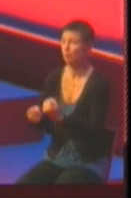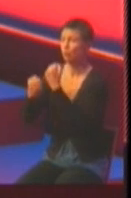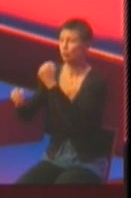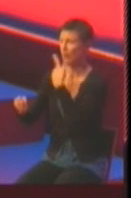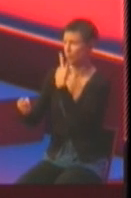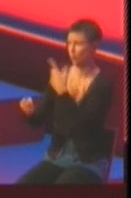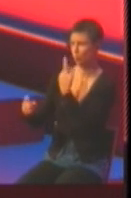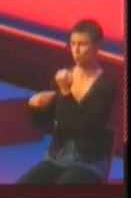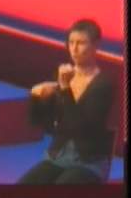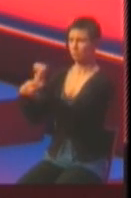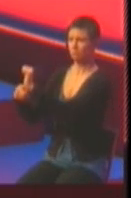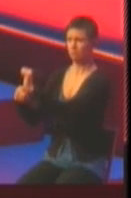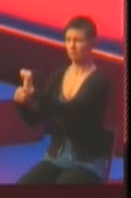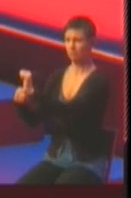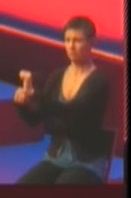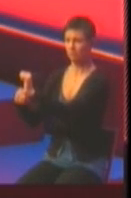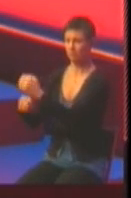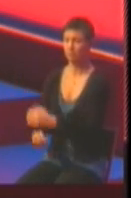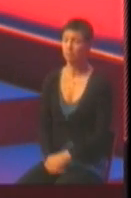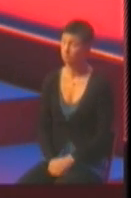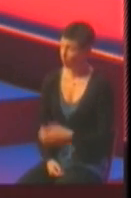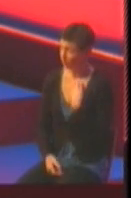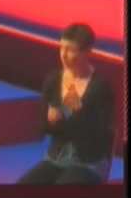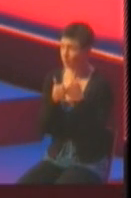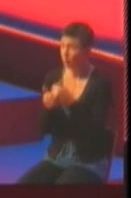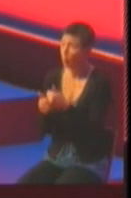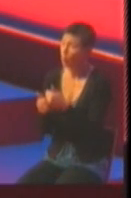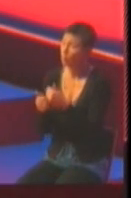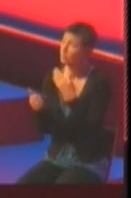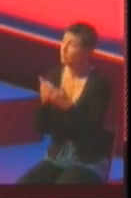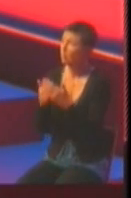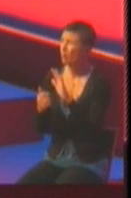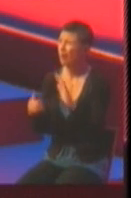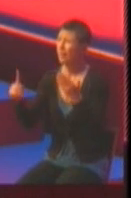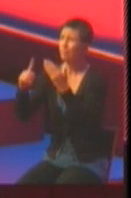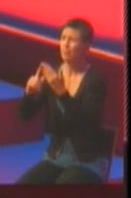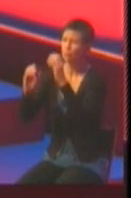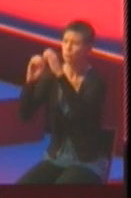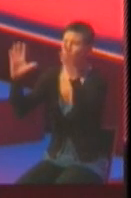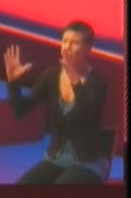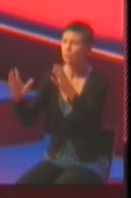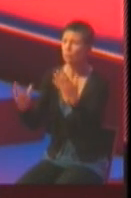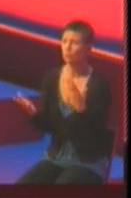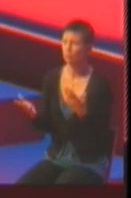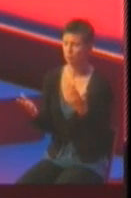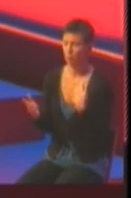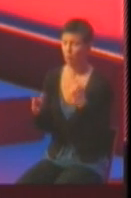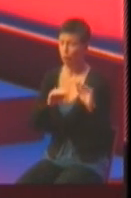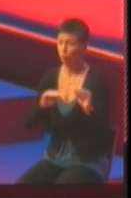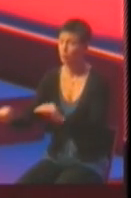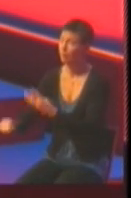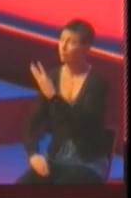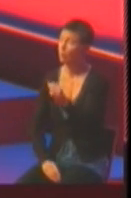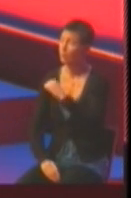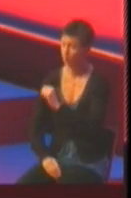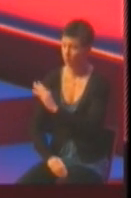that the coalition clears. We support a more ambitious target of training 4,000